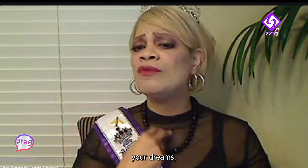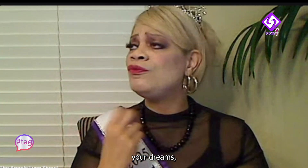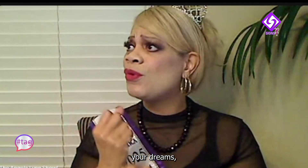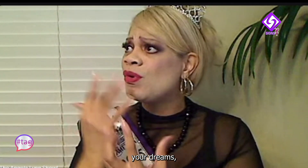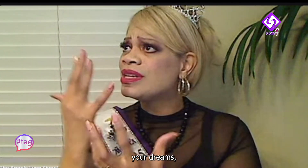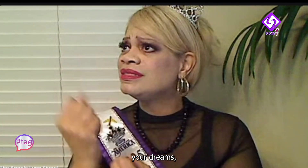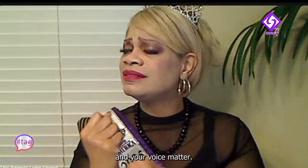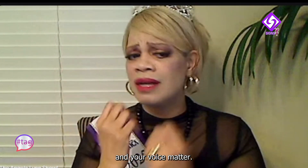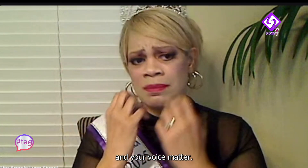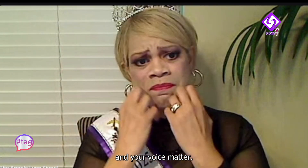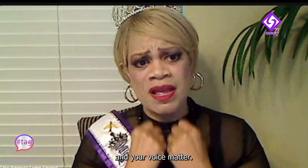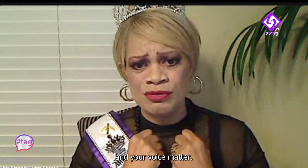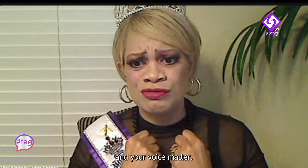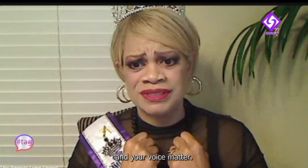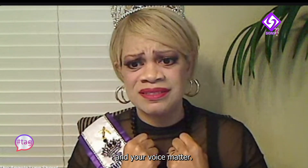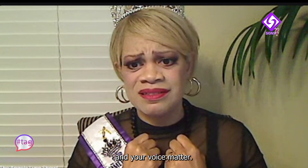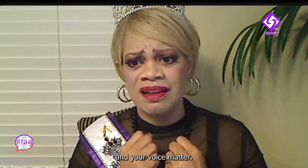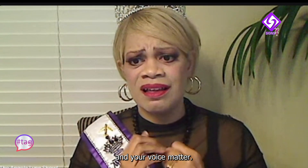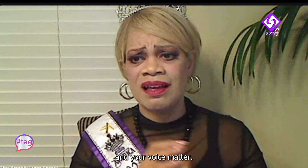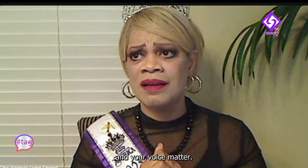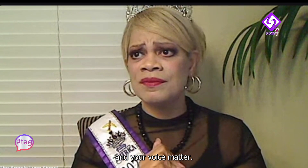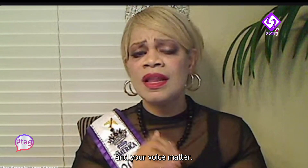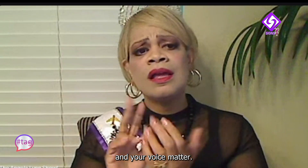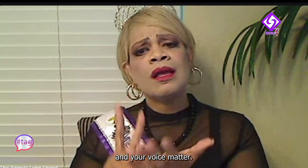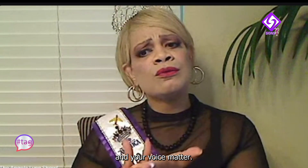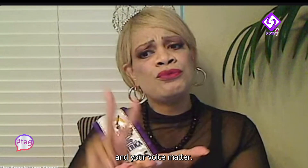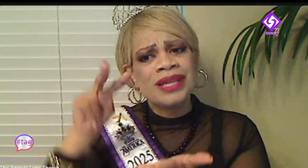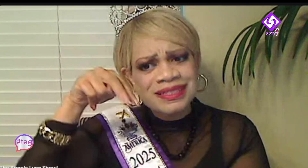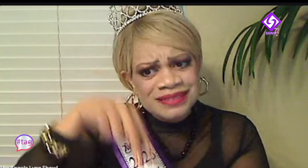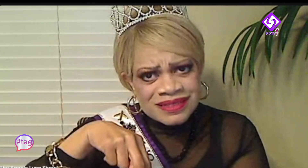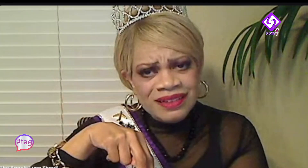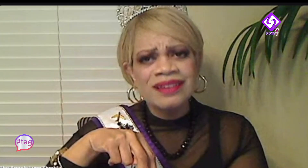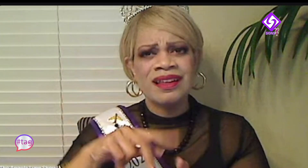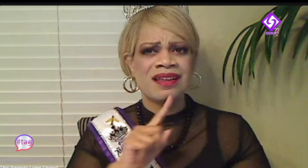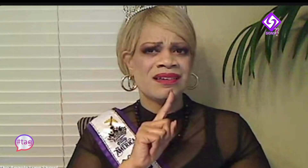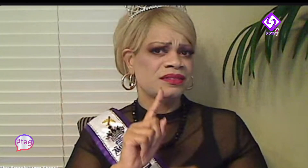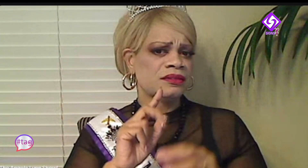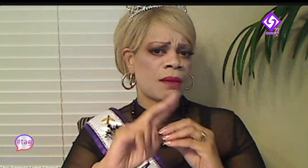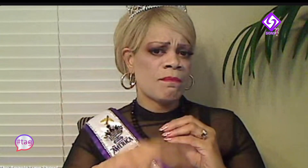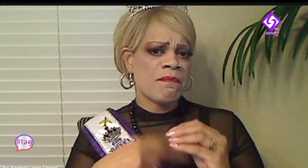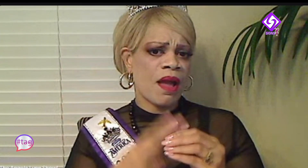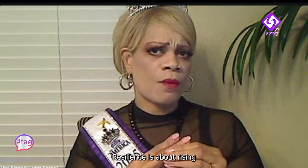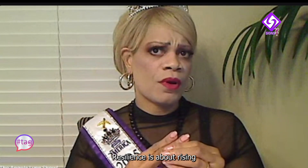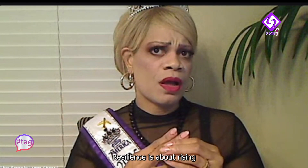dreams, and your voice matter.